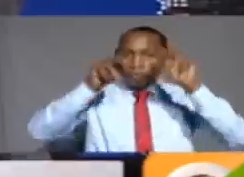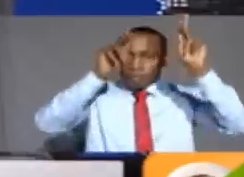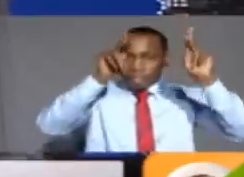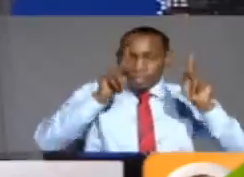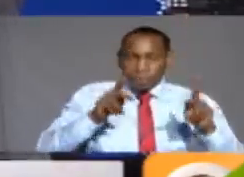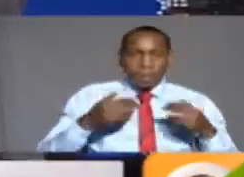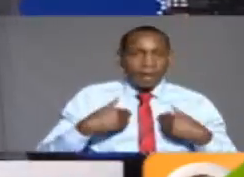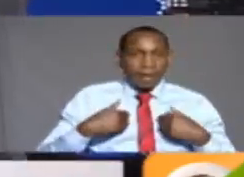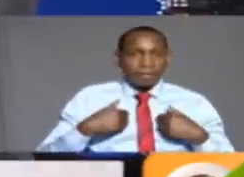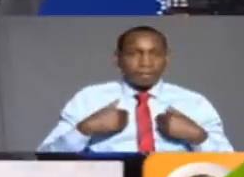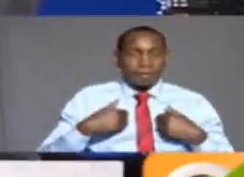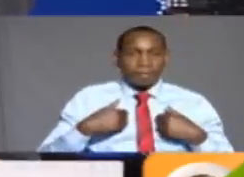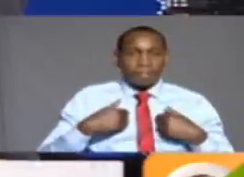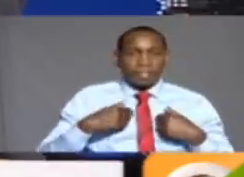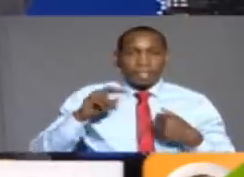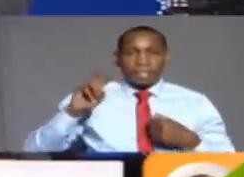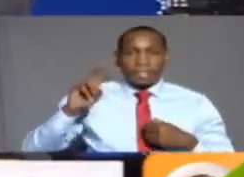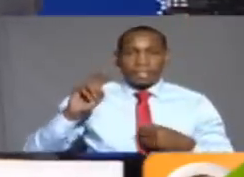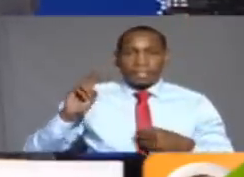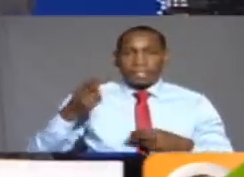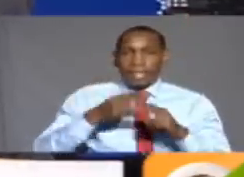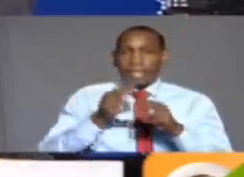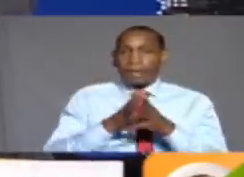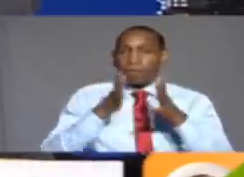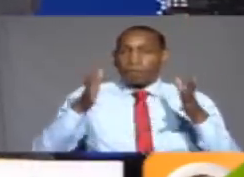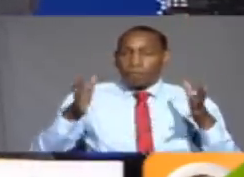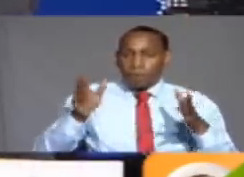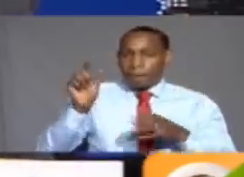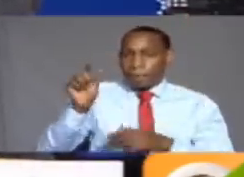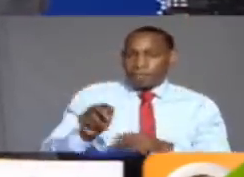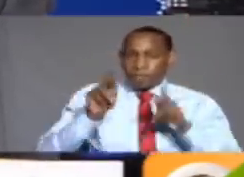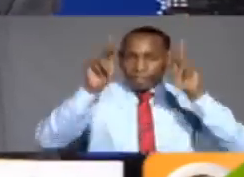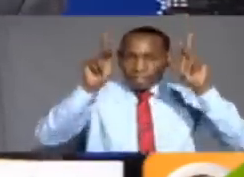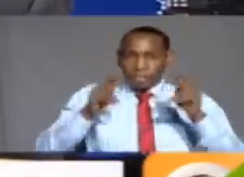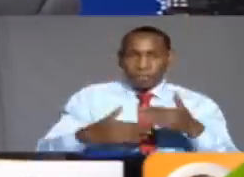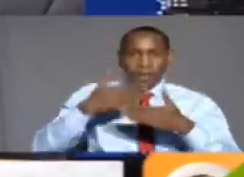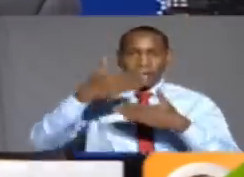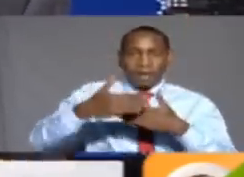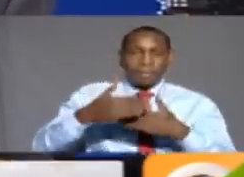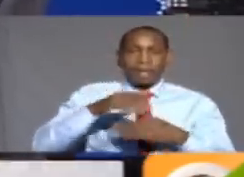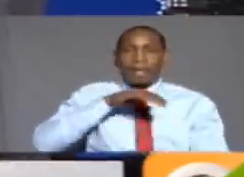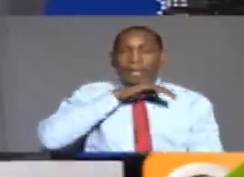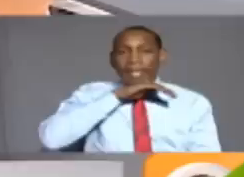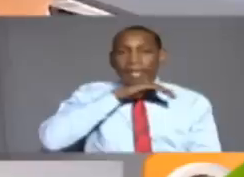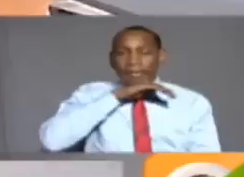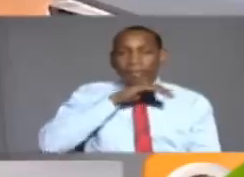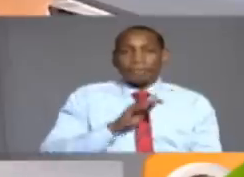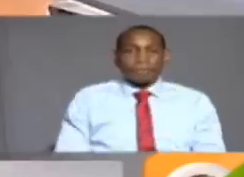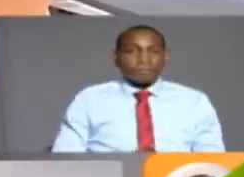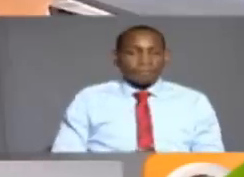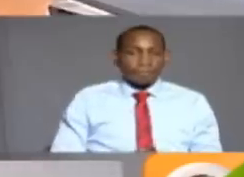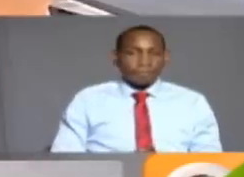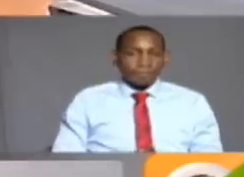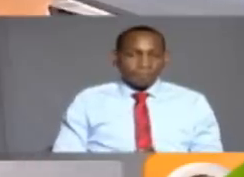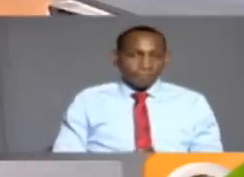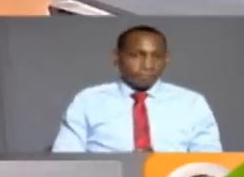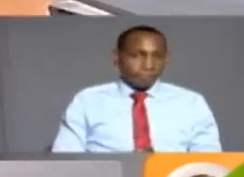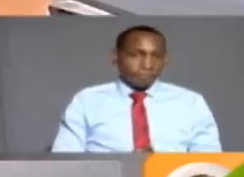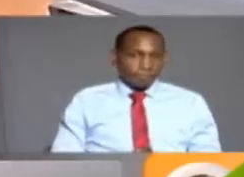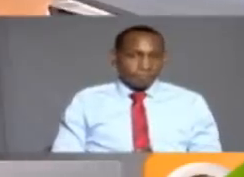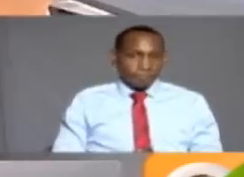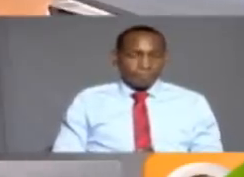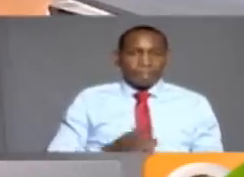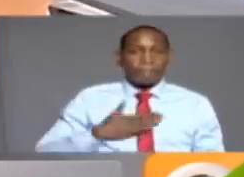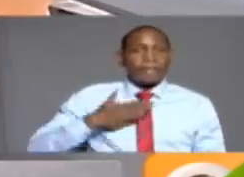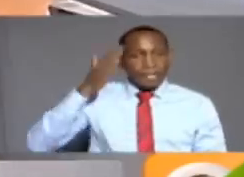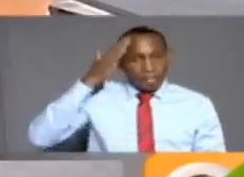I have got a lot of, I'm the second most popular person in Kisumu after Raila Odinga, you know, I can say that for so I